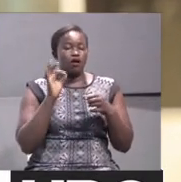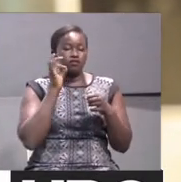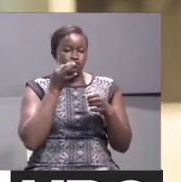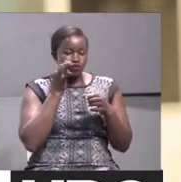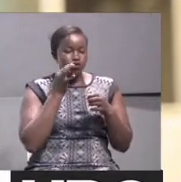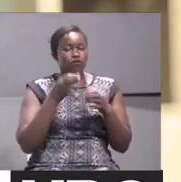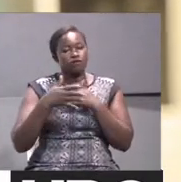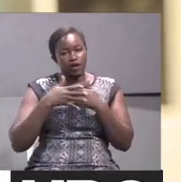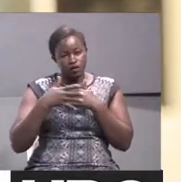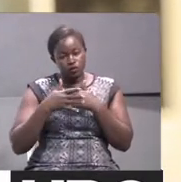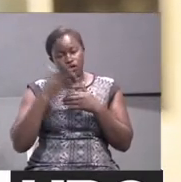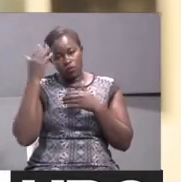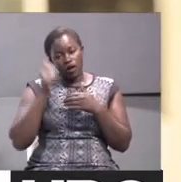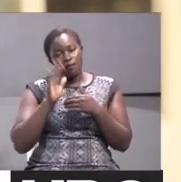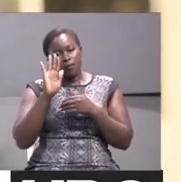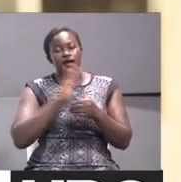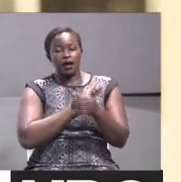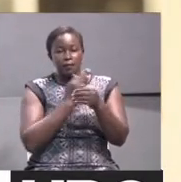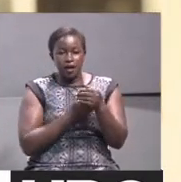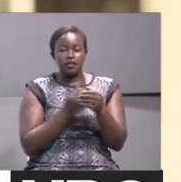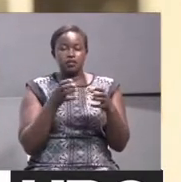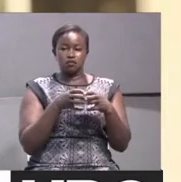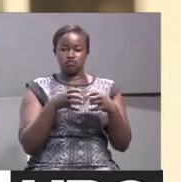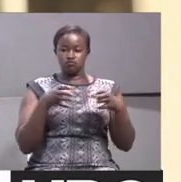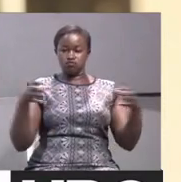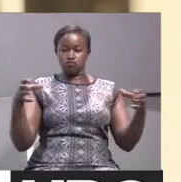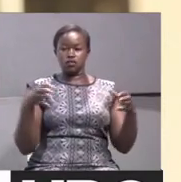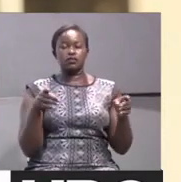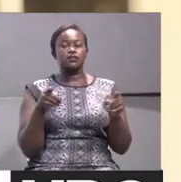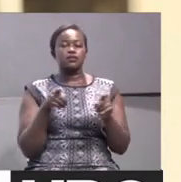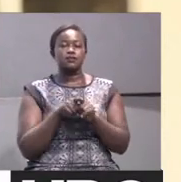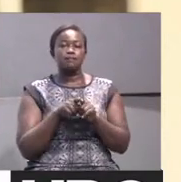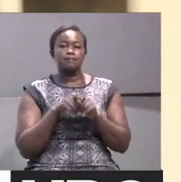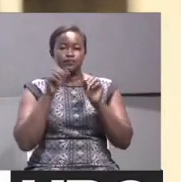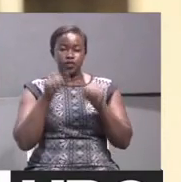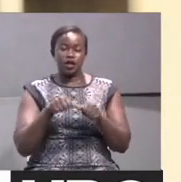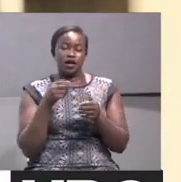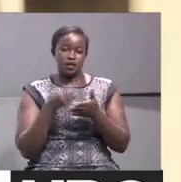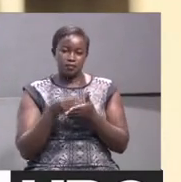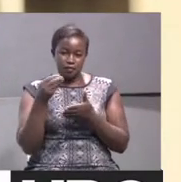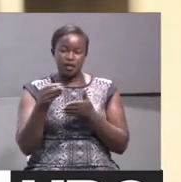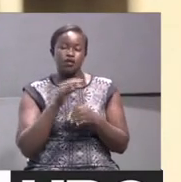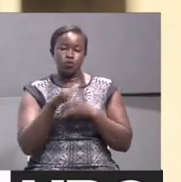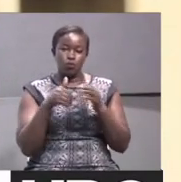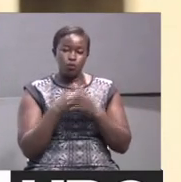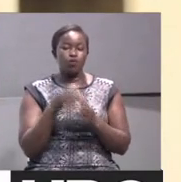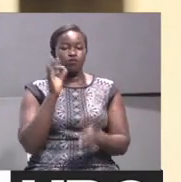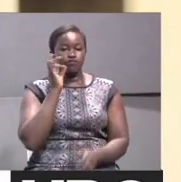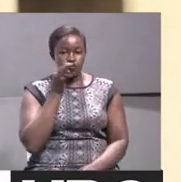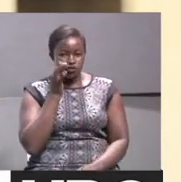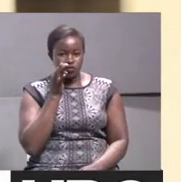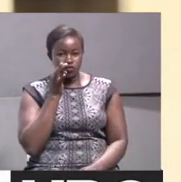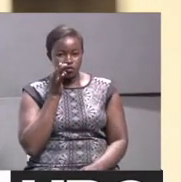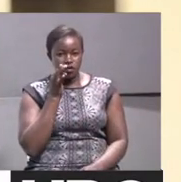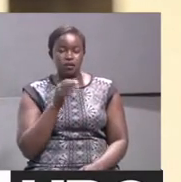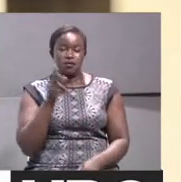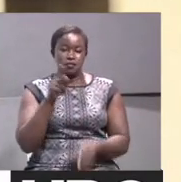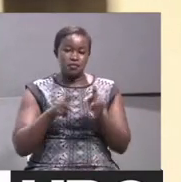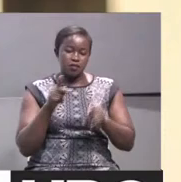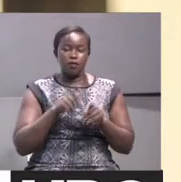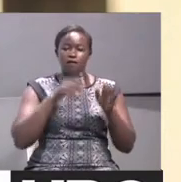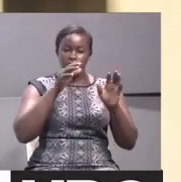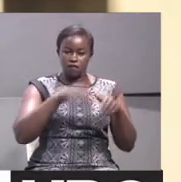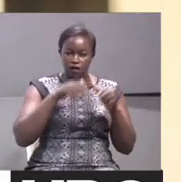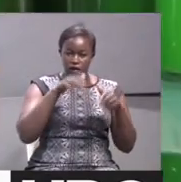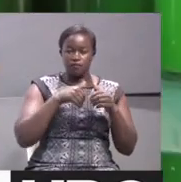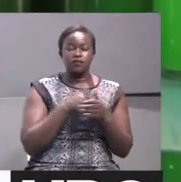that its capacity is elevated to the extent that it can buy all the fruit being produced in